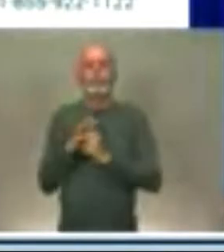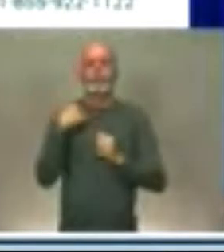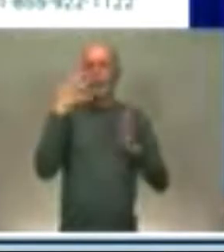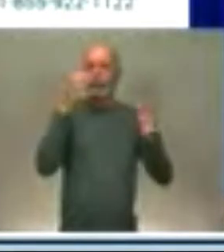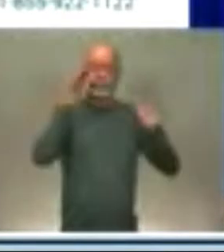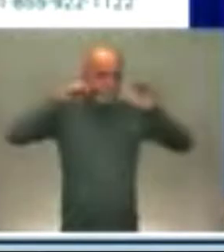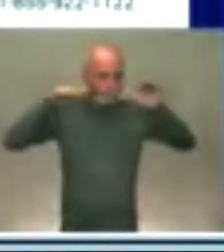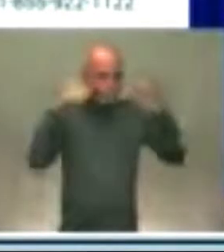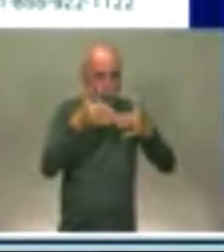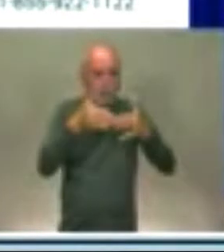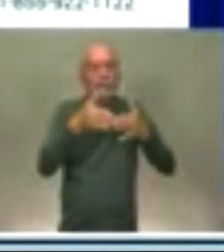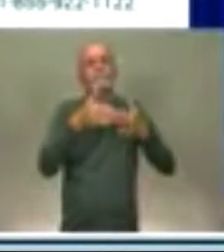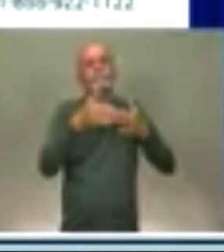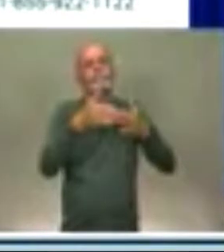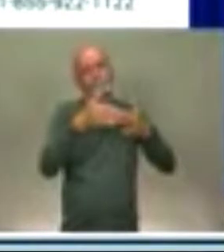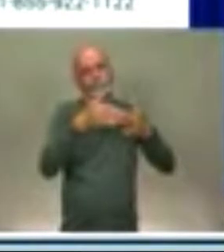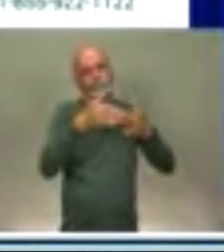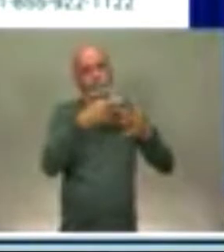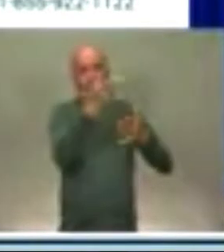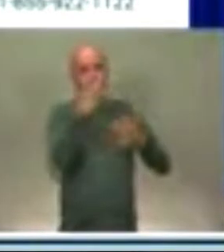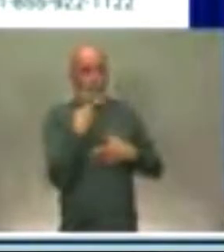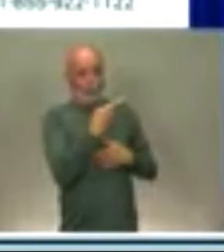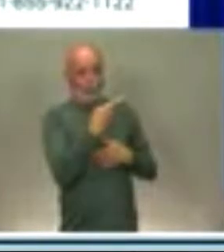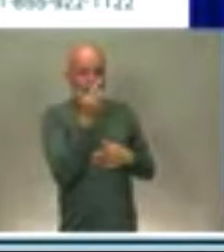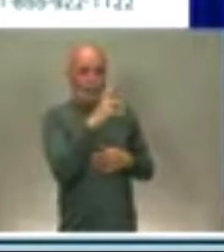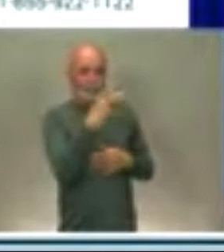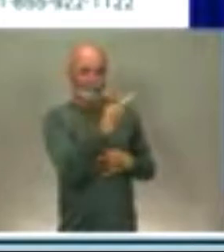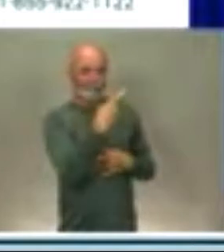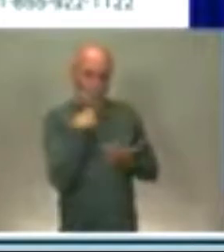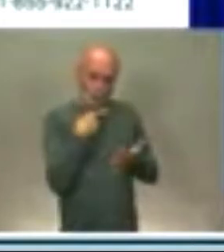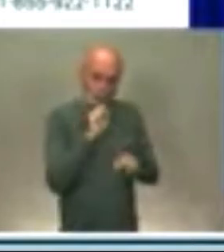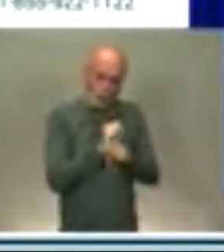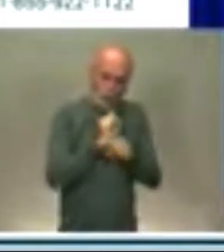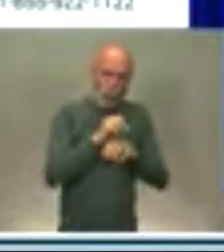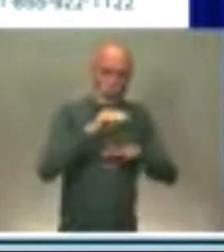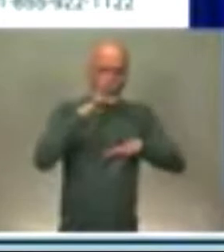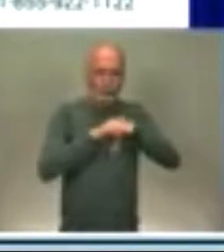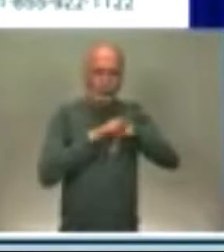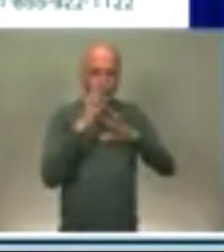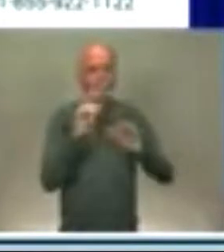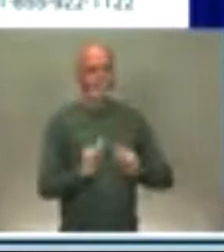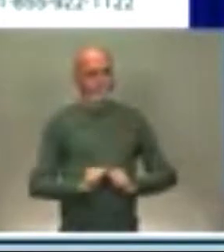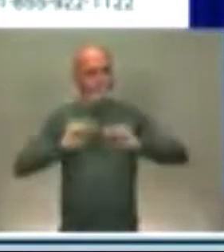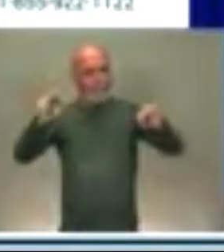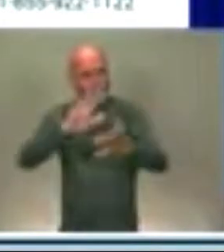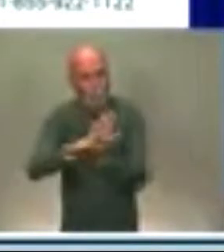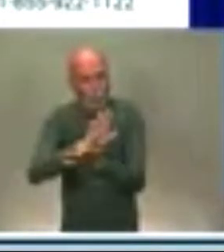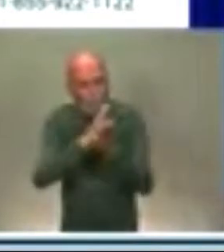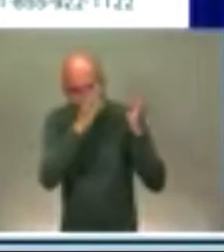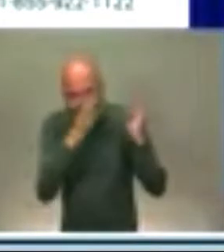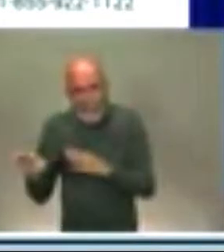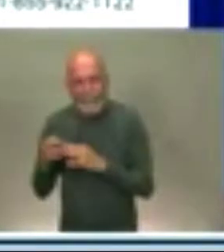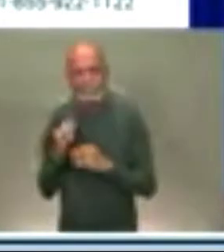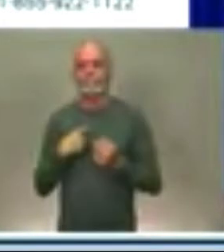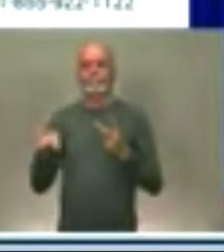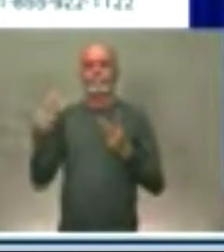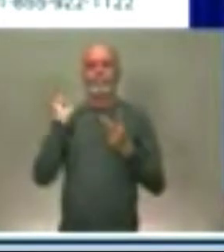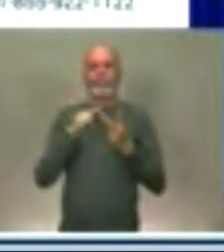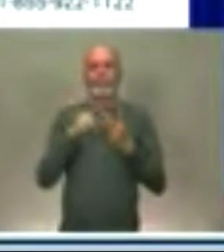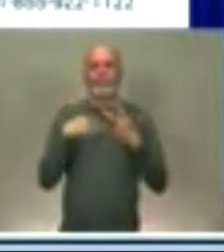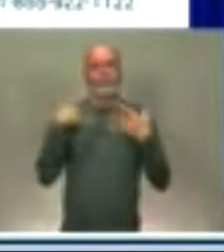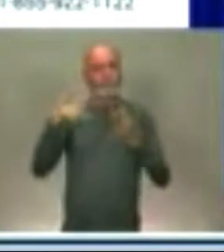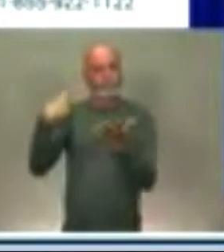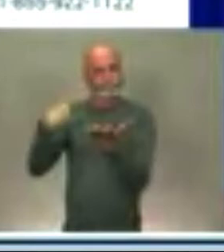in working with Dr. Strang and his team has been on back to school. And, we've had discussions with the